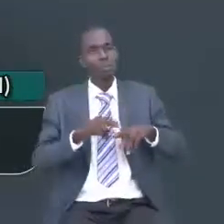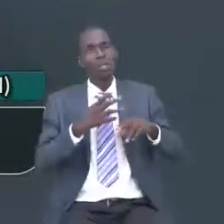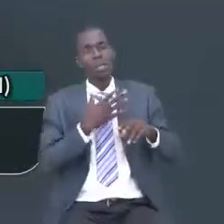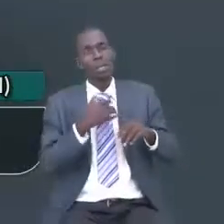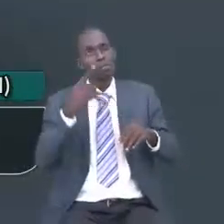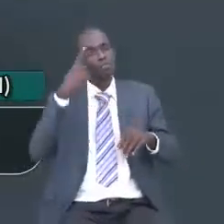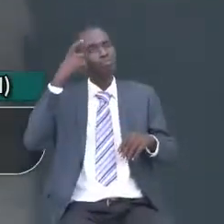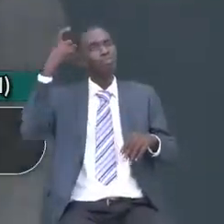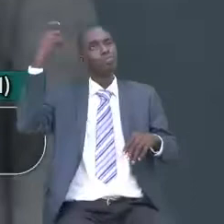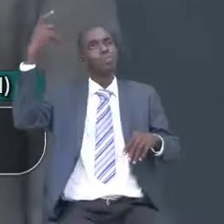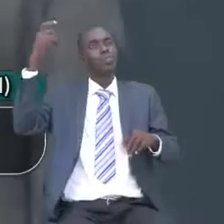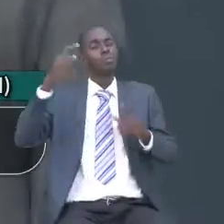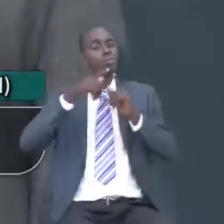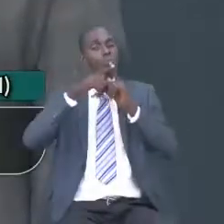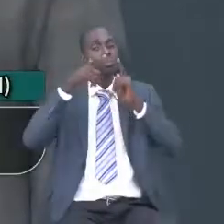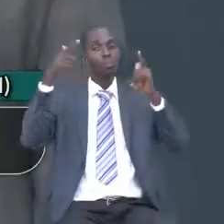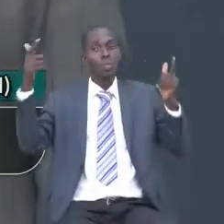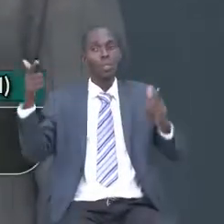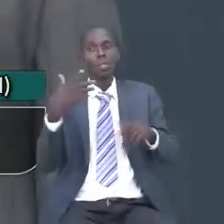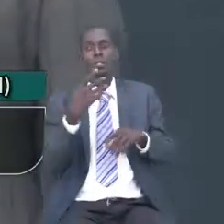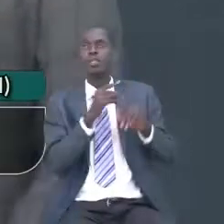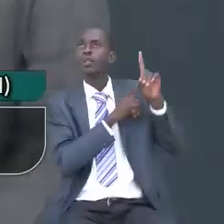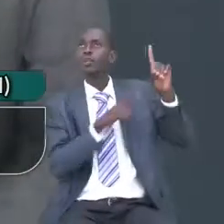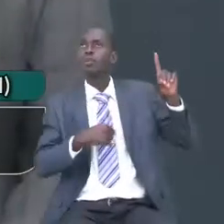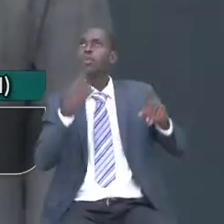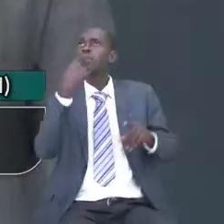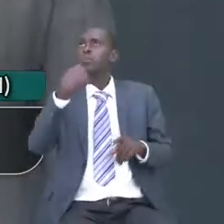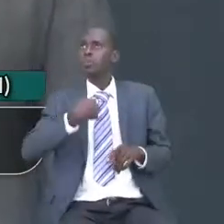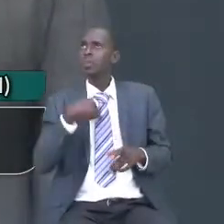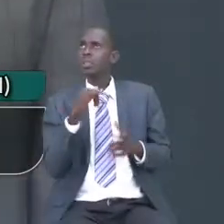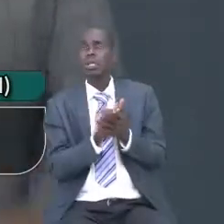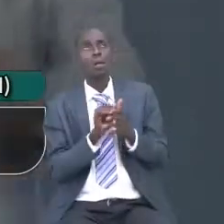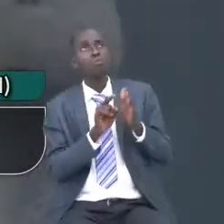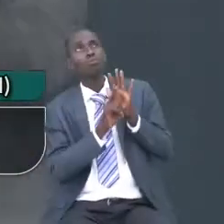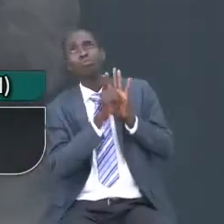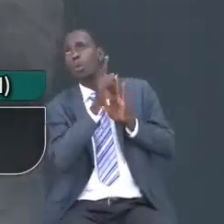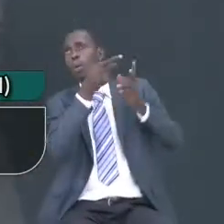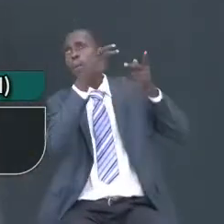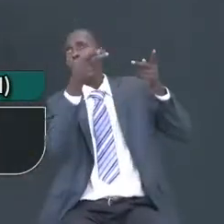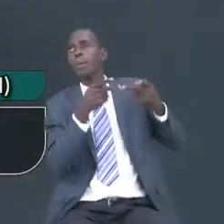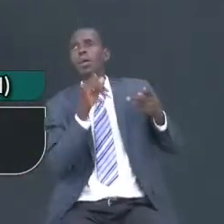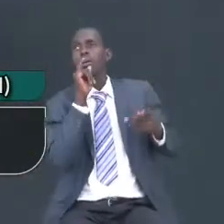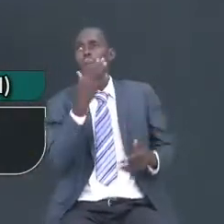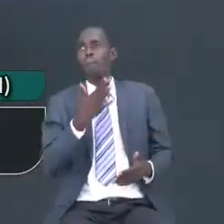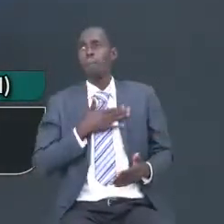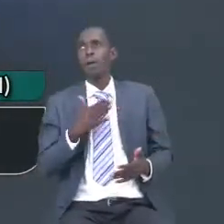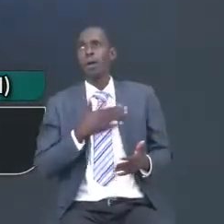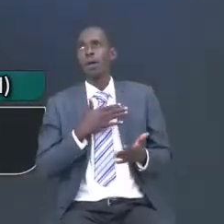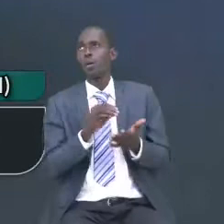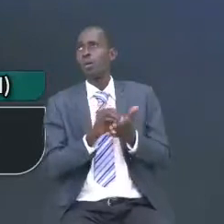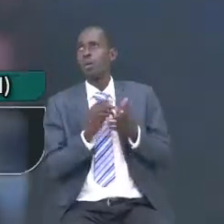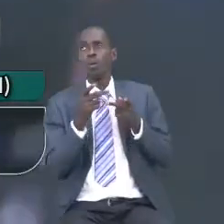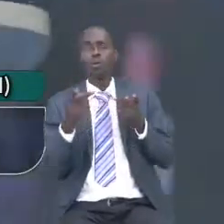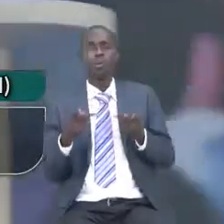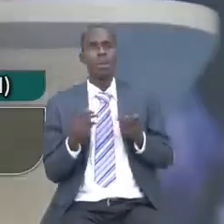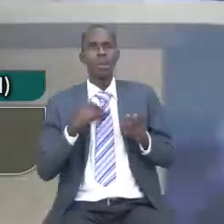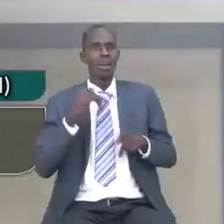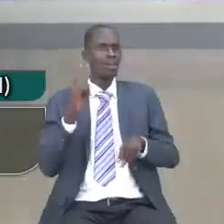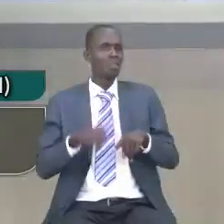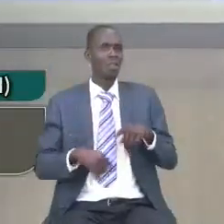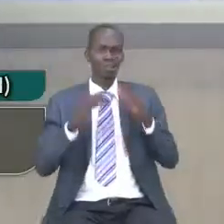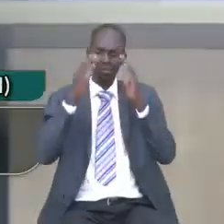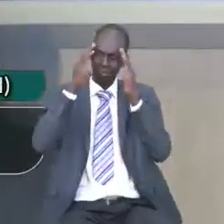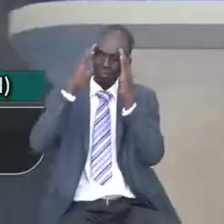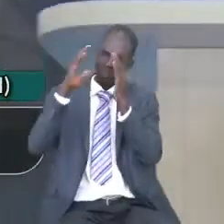me that is my place. That's what you'll be looking at. And you cannot look and concentrate on